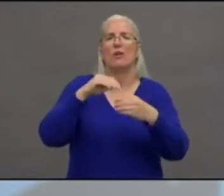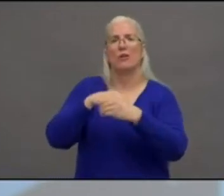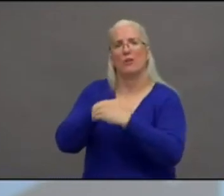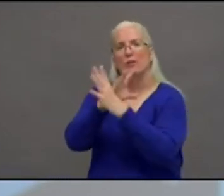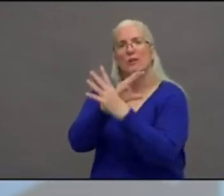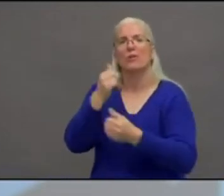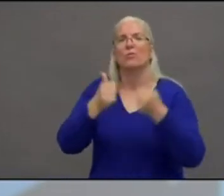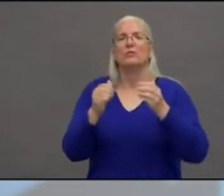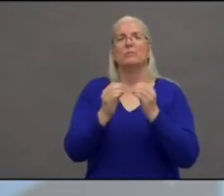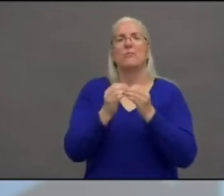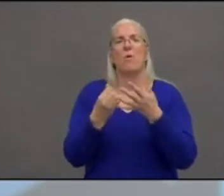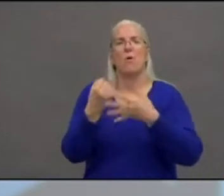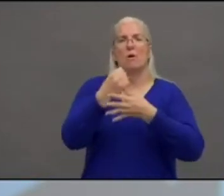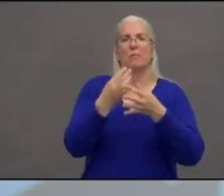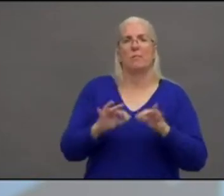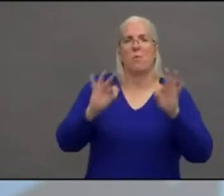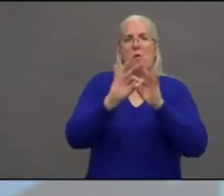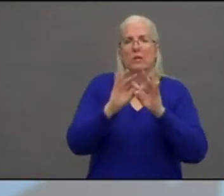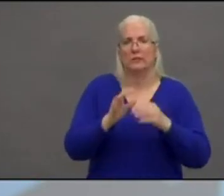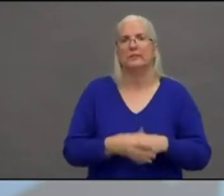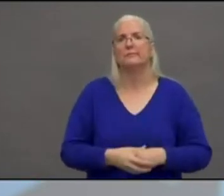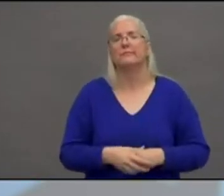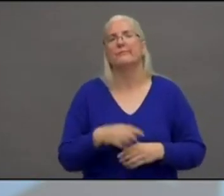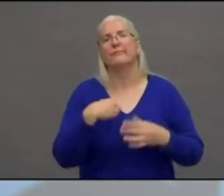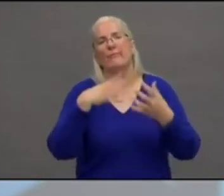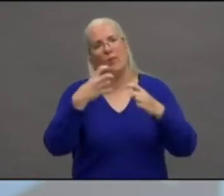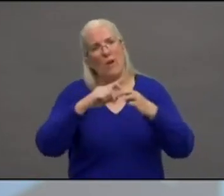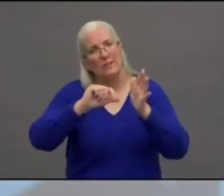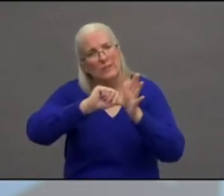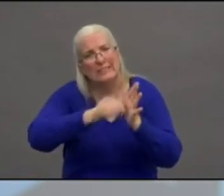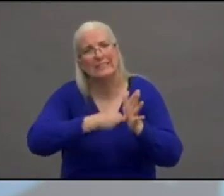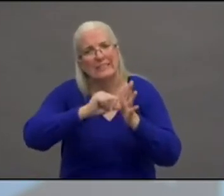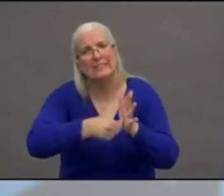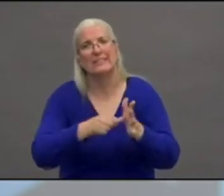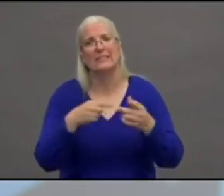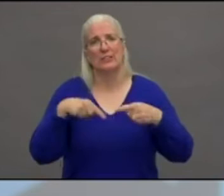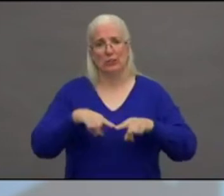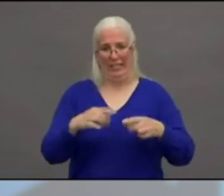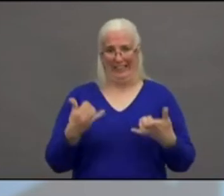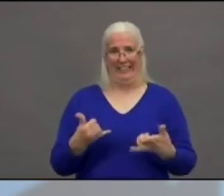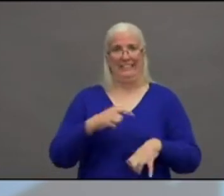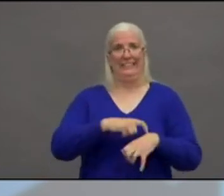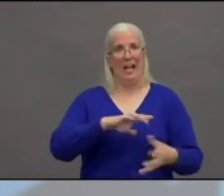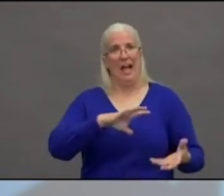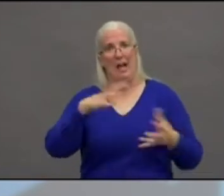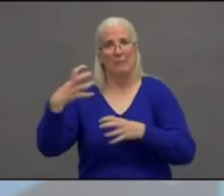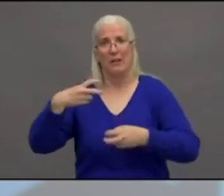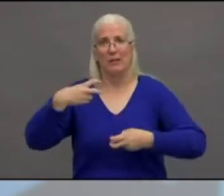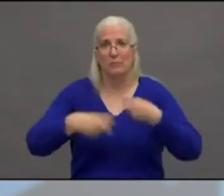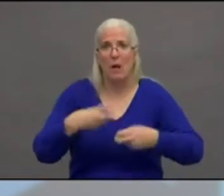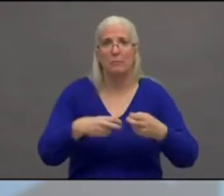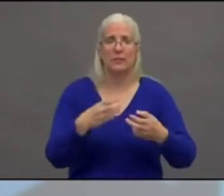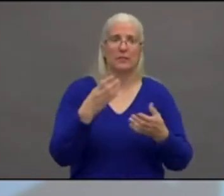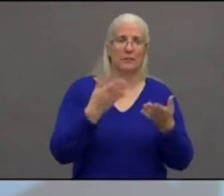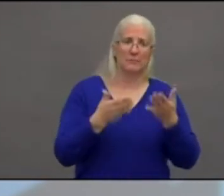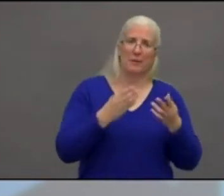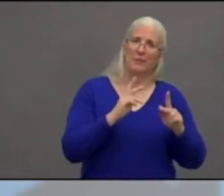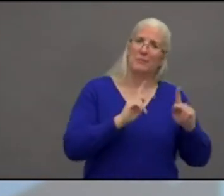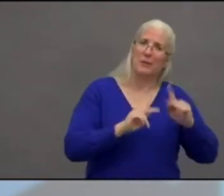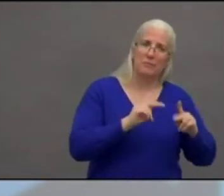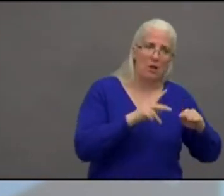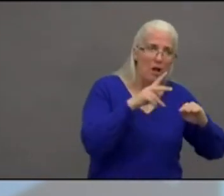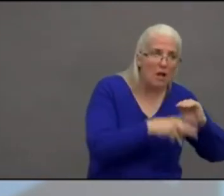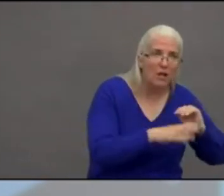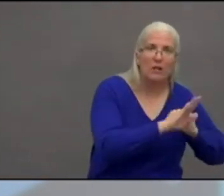to stress is I know during these difficult times, people may be losing their insurance and be afraid of the financial impact of